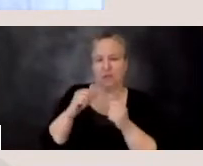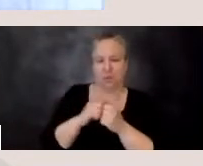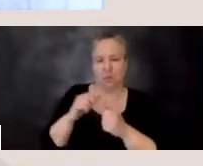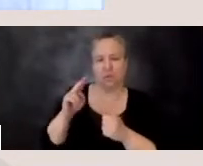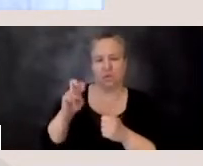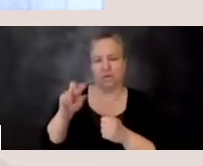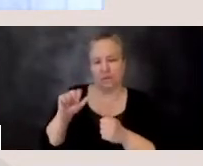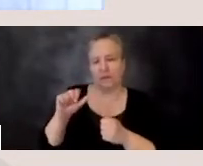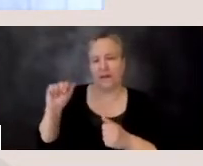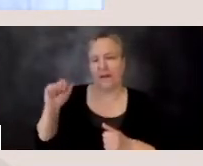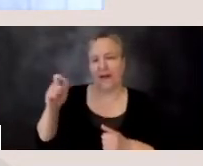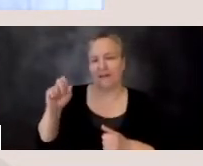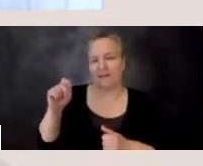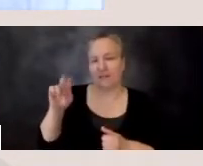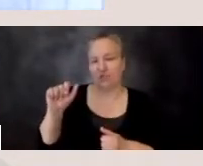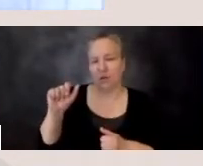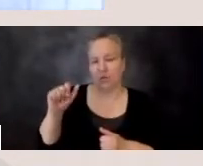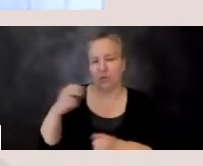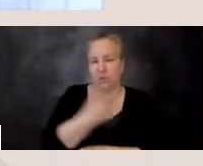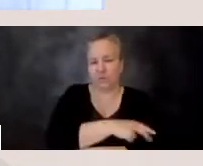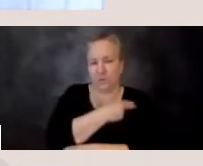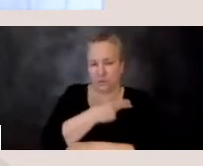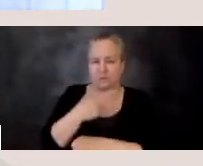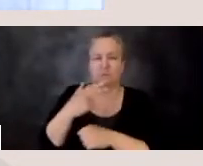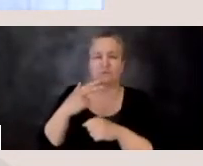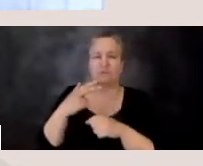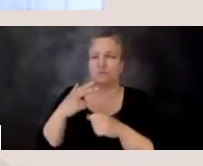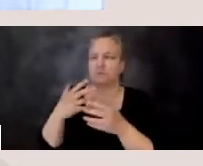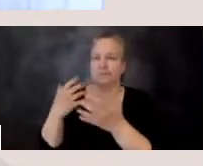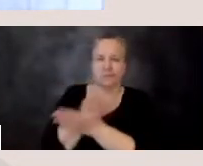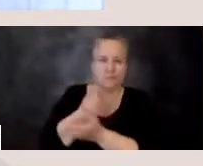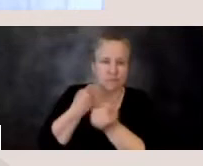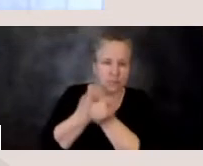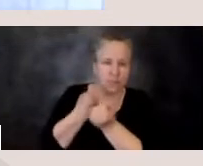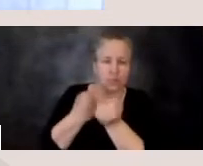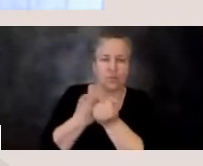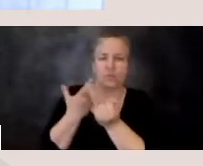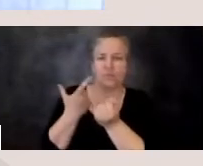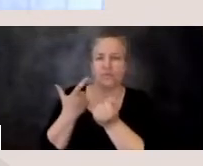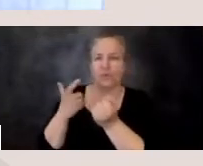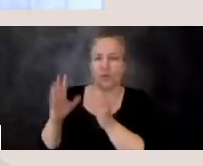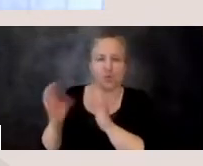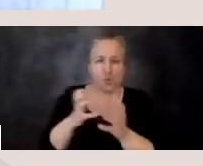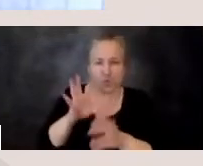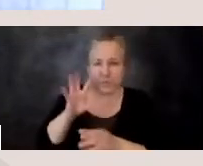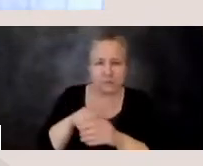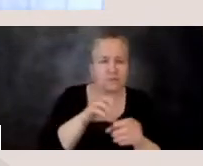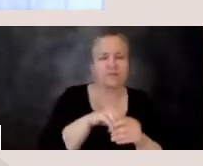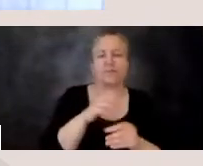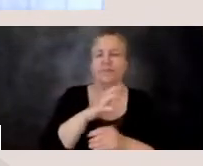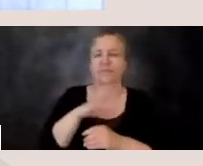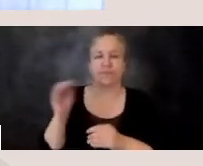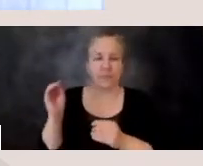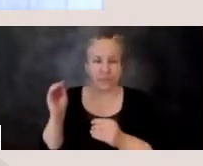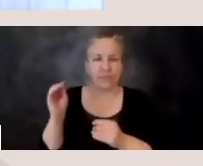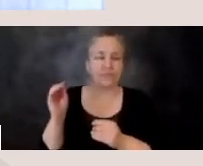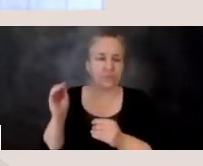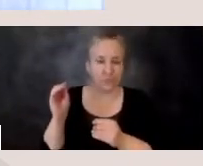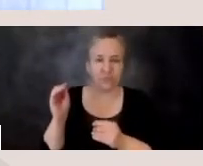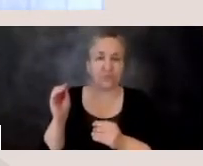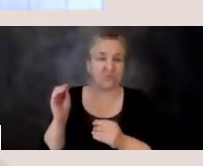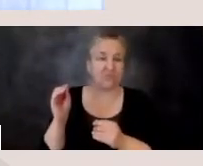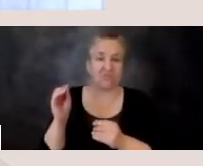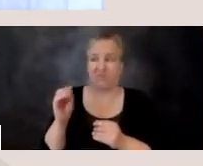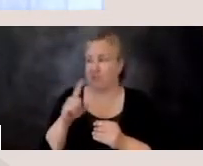Alexandria Hospital, just getting some support groups, and just that's pretty